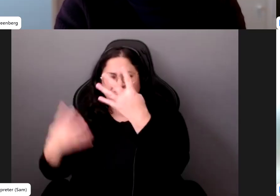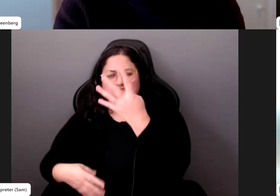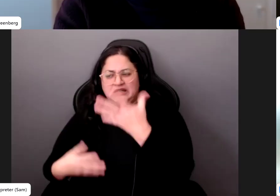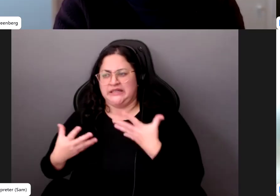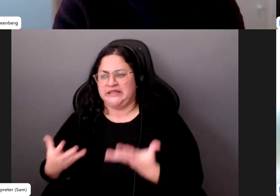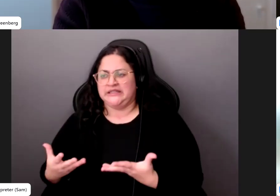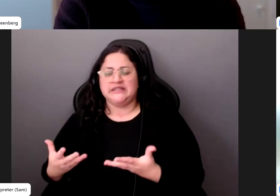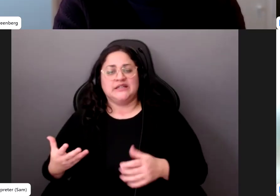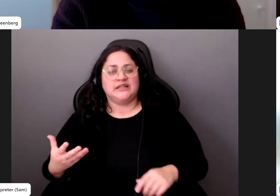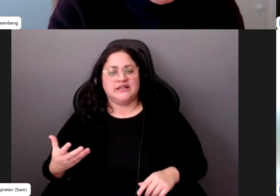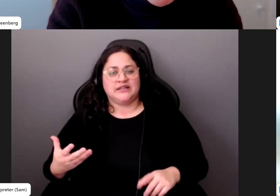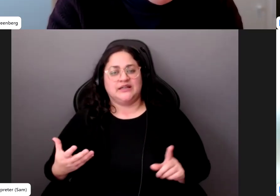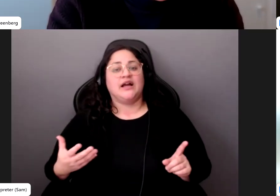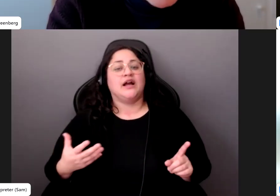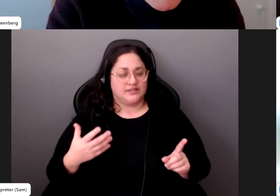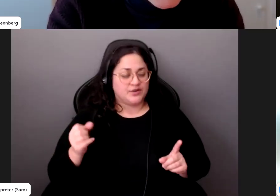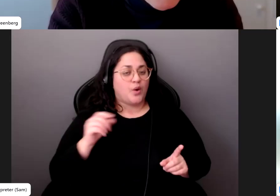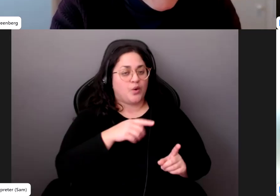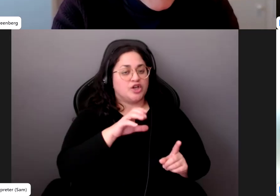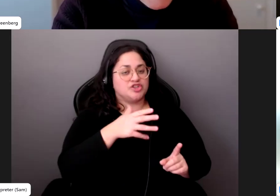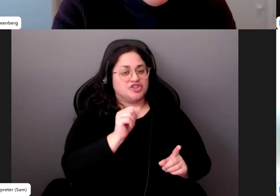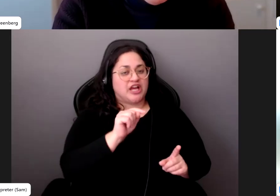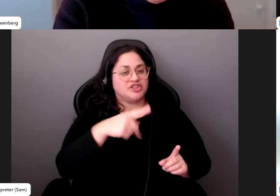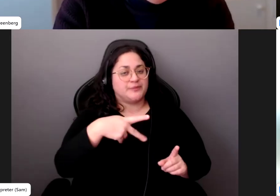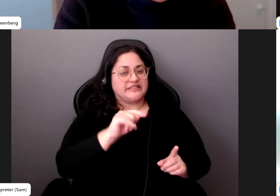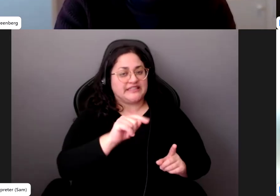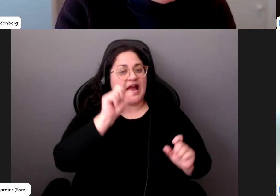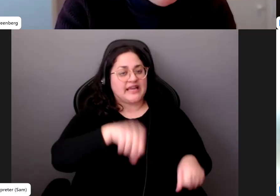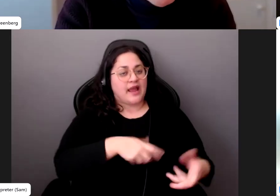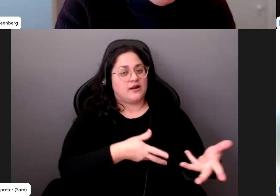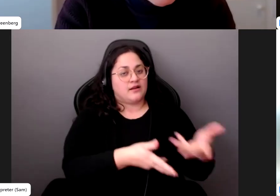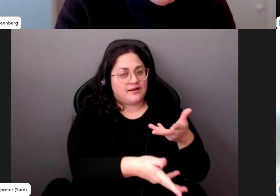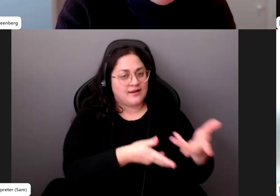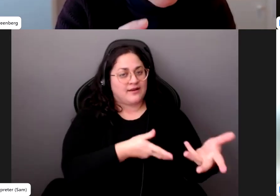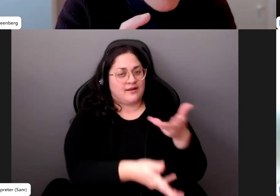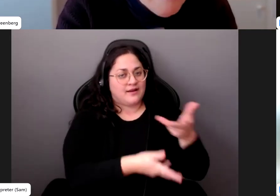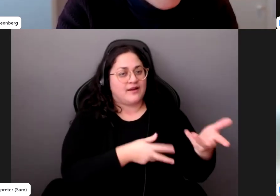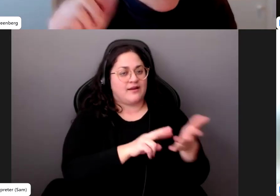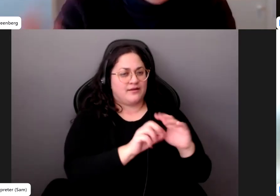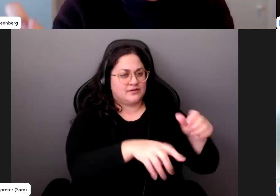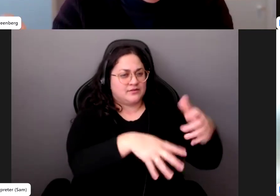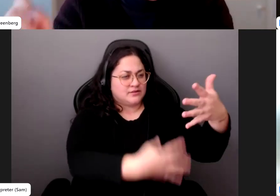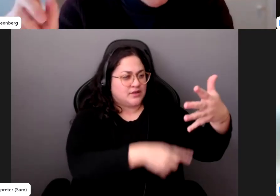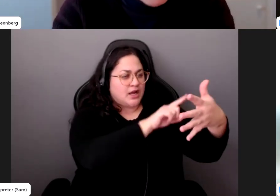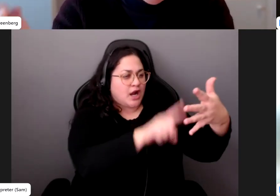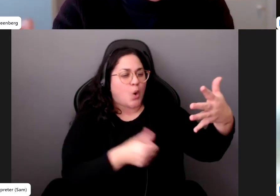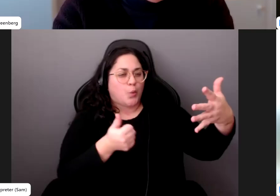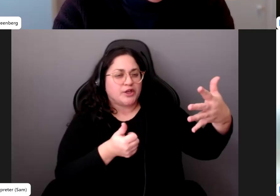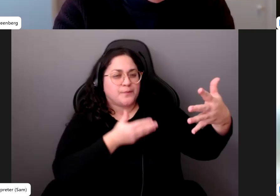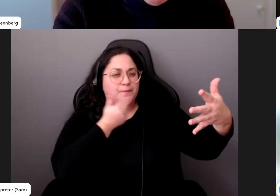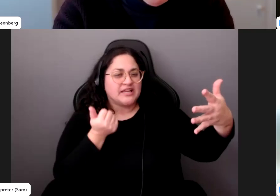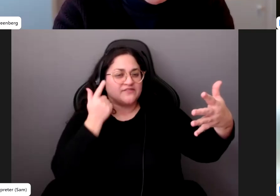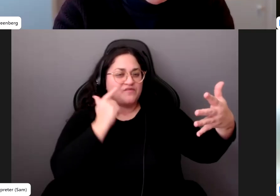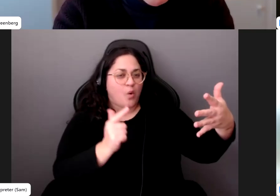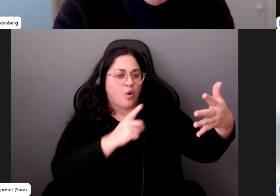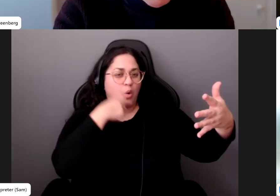a better prompt. I can ask a different kind of question to get a list that seems to make sense. But I would still go and check out those